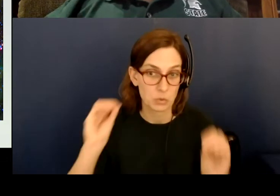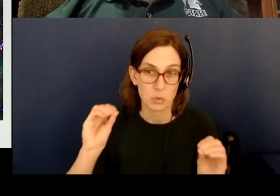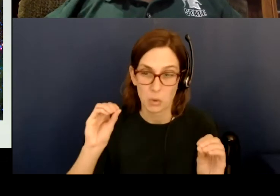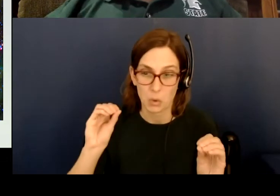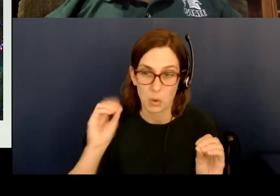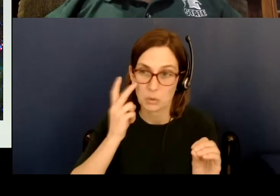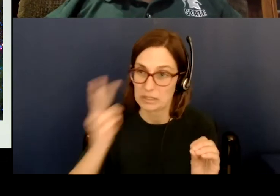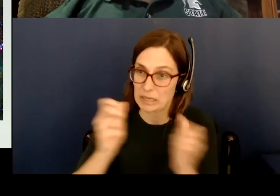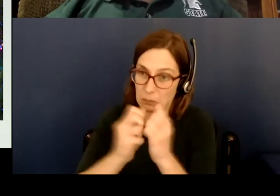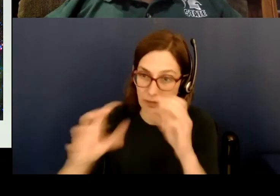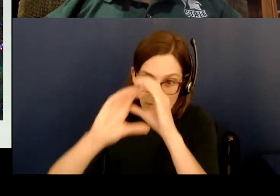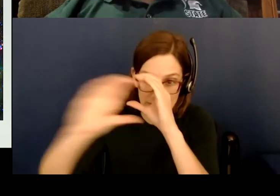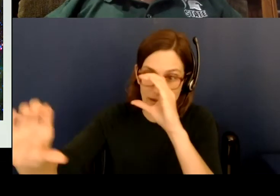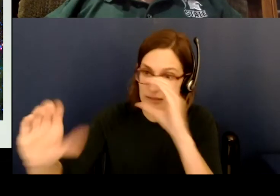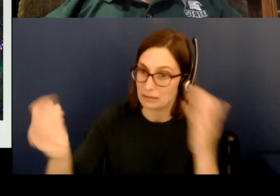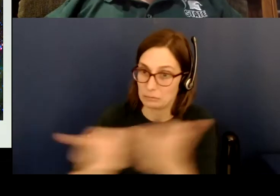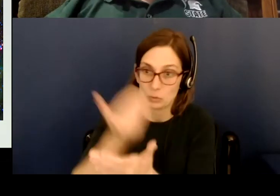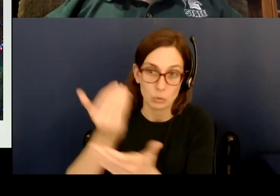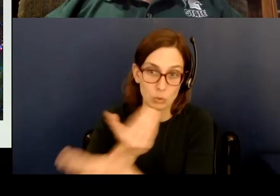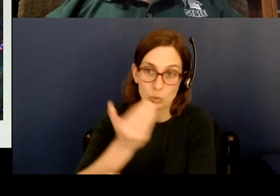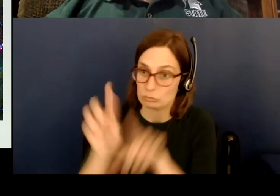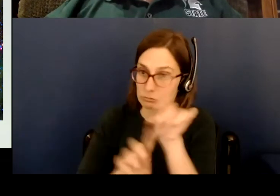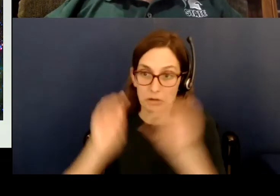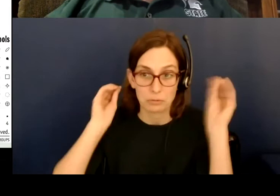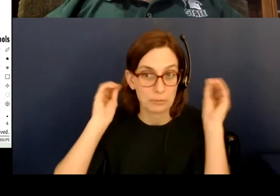nova in our galaxy. That's pretty impressive.